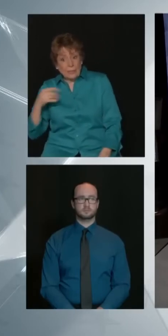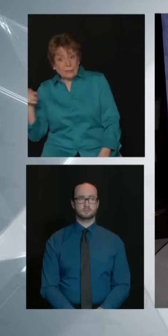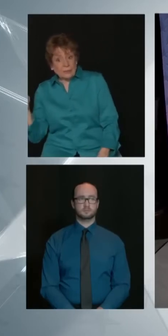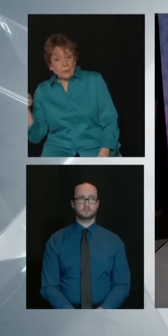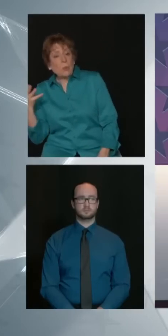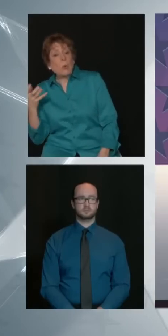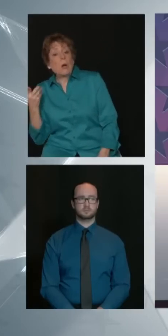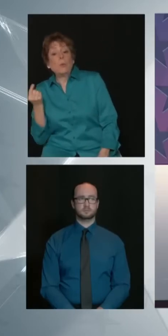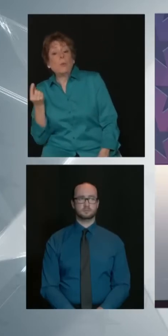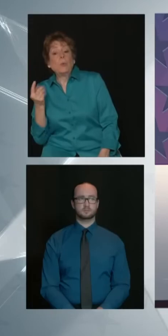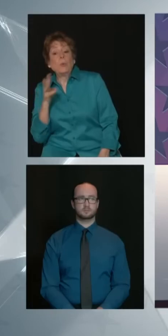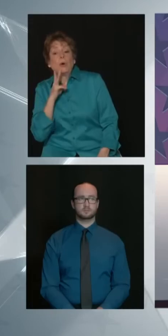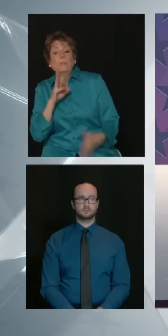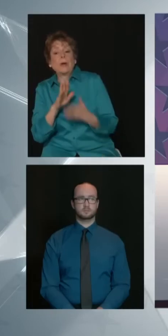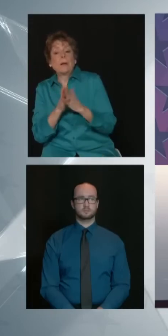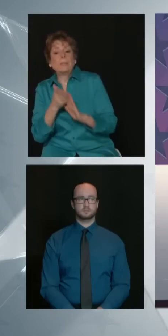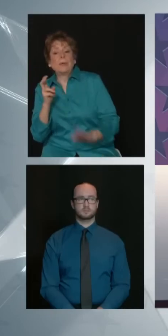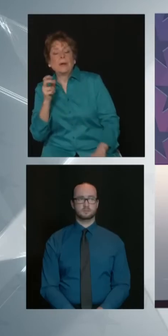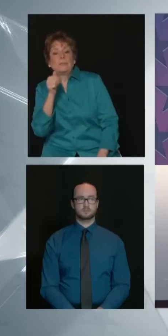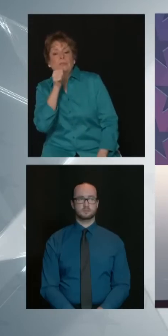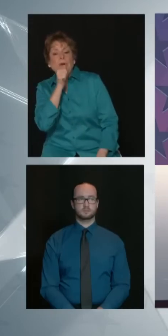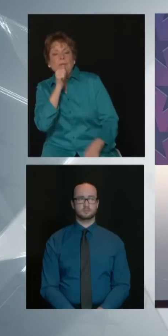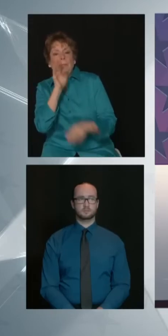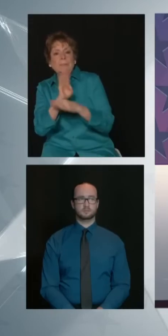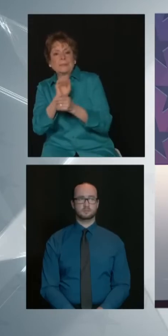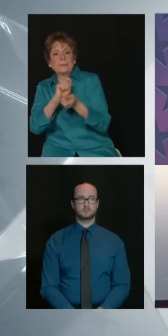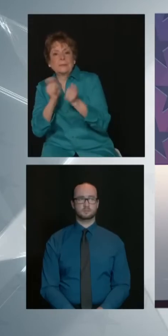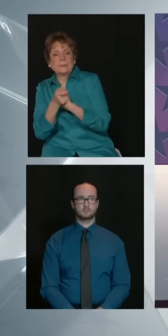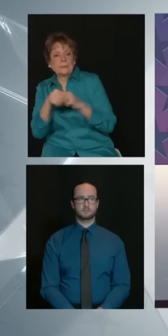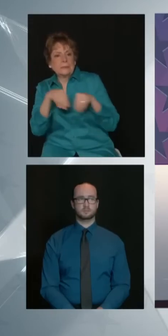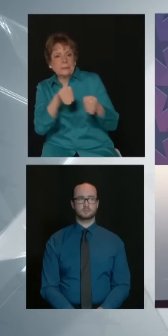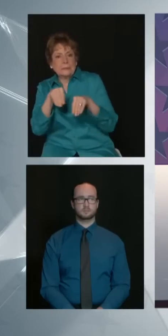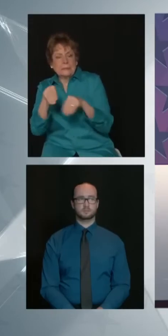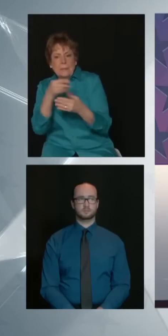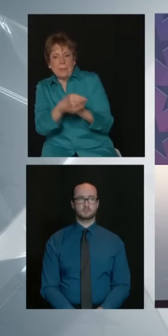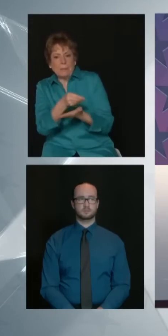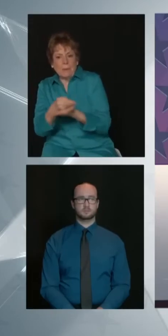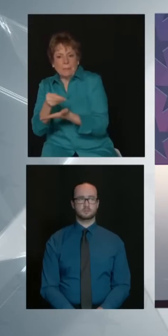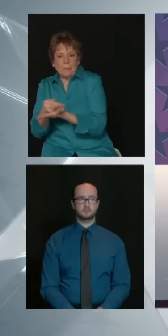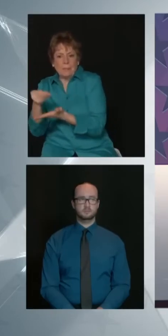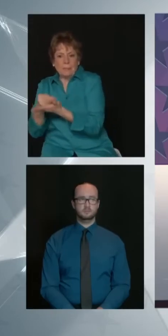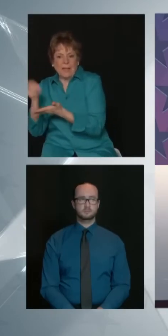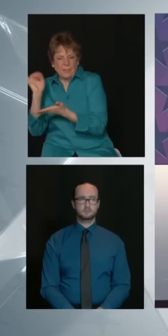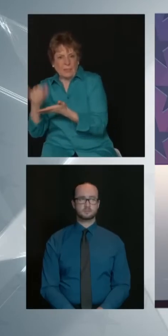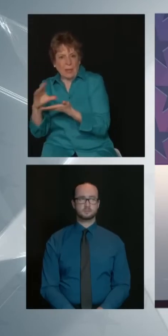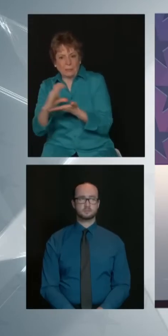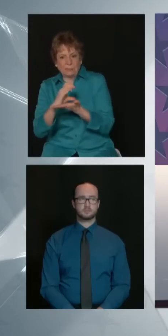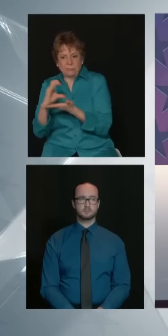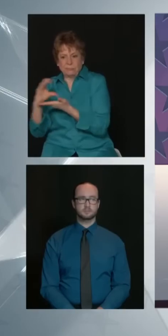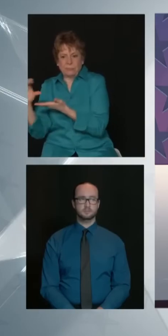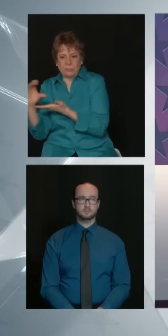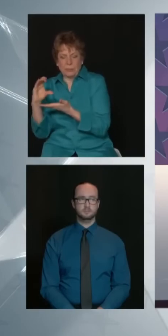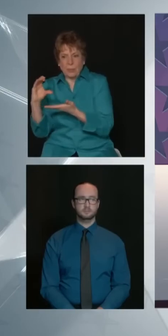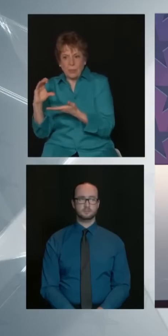rights to Wall Street. He wants to send your Social Security savings to Wall Street, but our water too. And